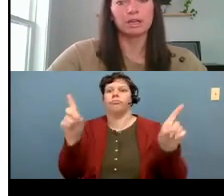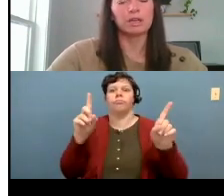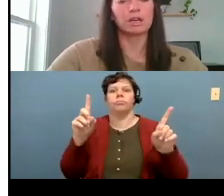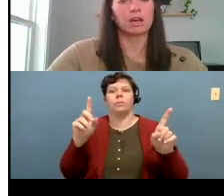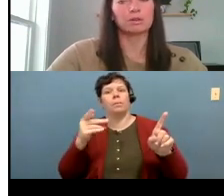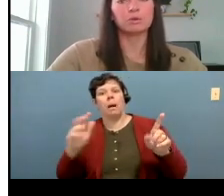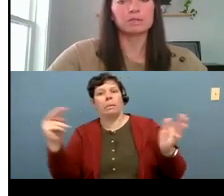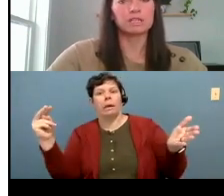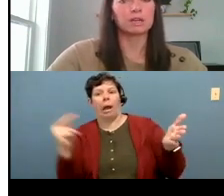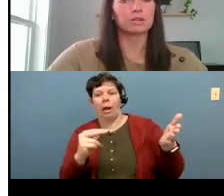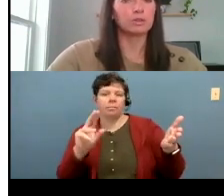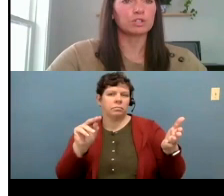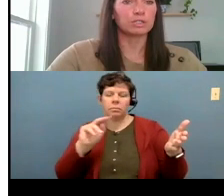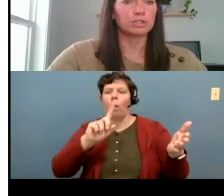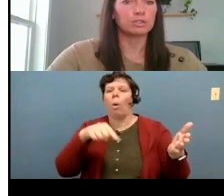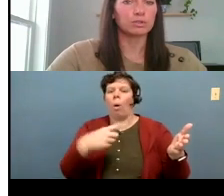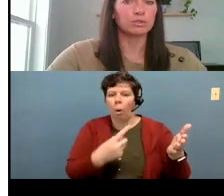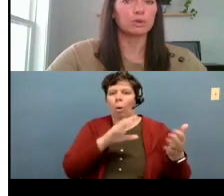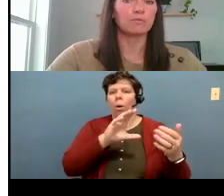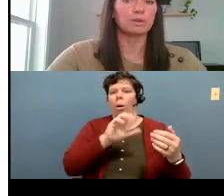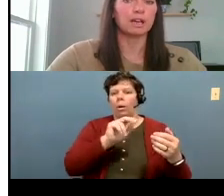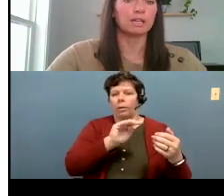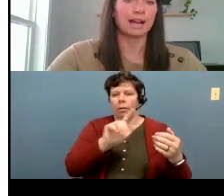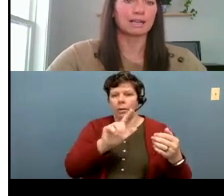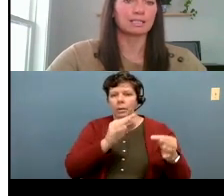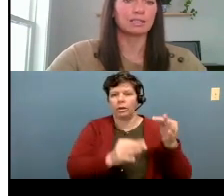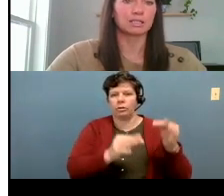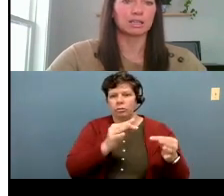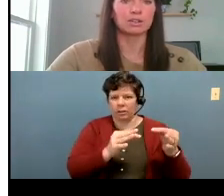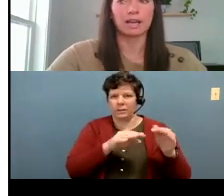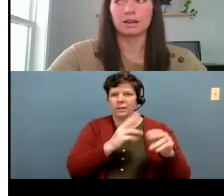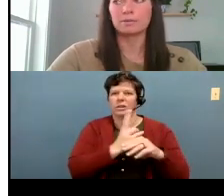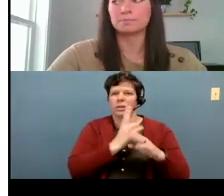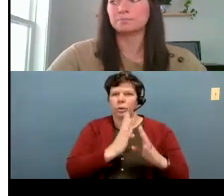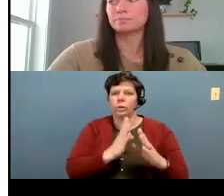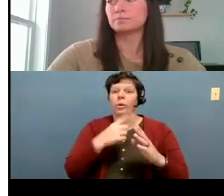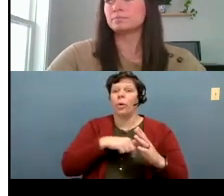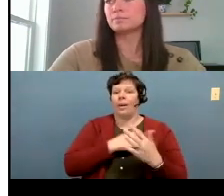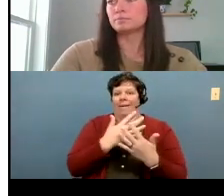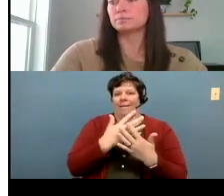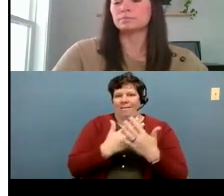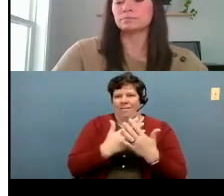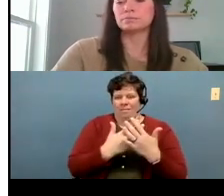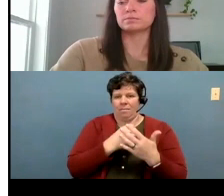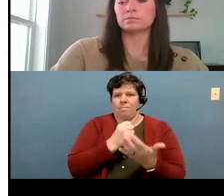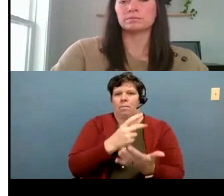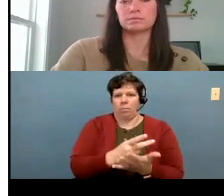public. It'll only be seen by criminal justice users who have been vetted access to secure data.